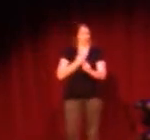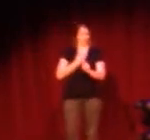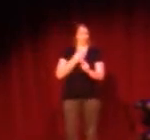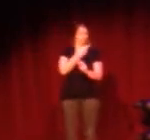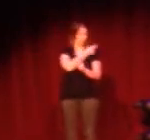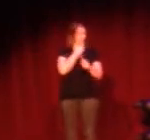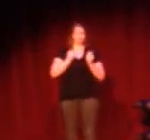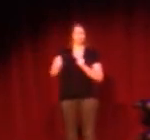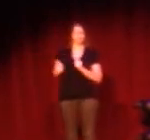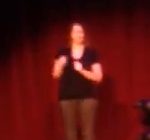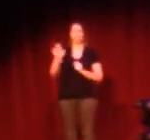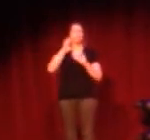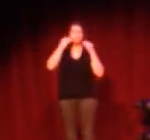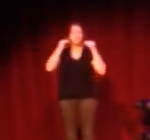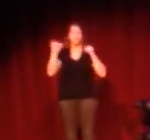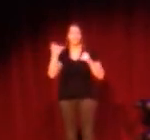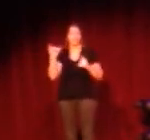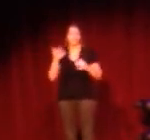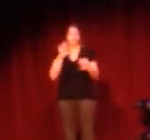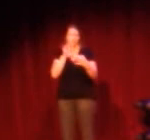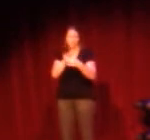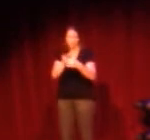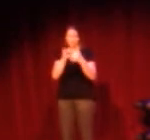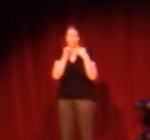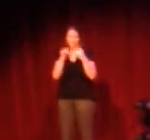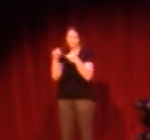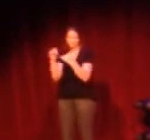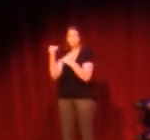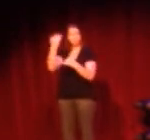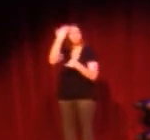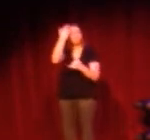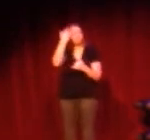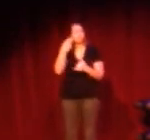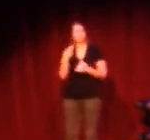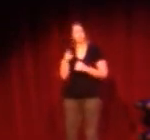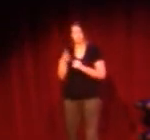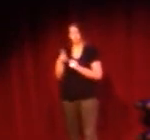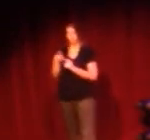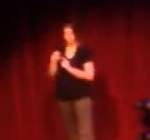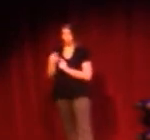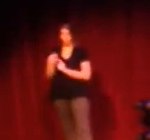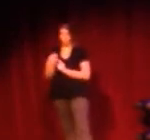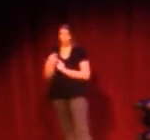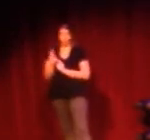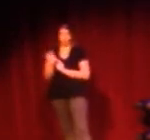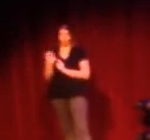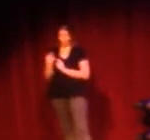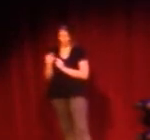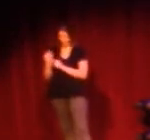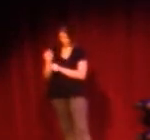and the smile is the same. The connection is the same, because human being to human being is just so